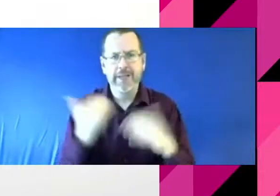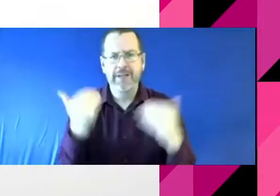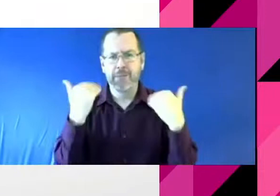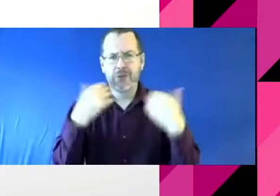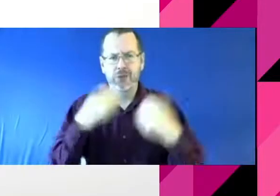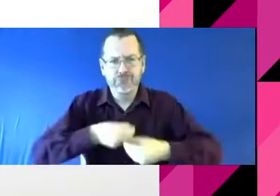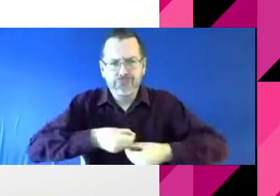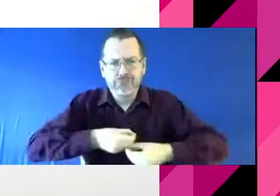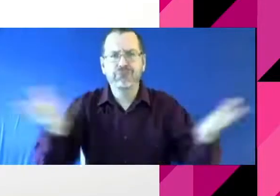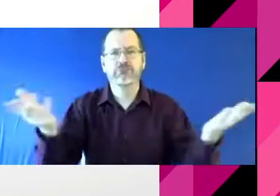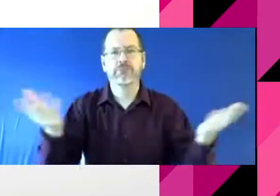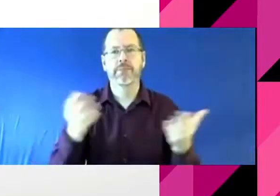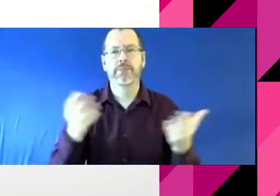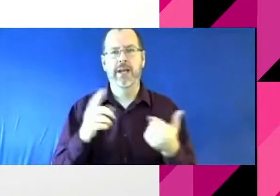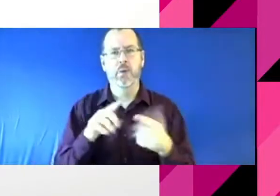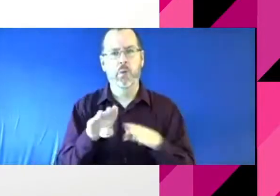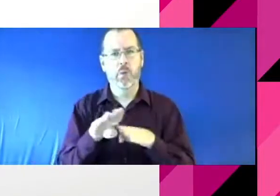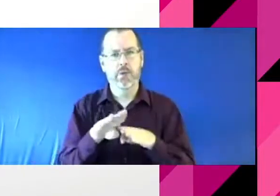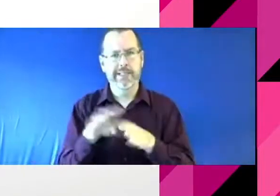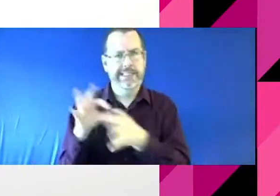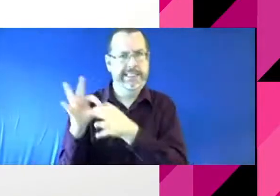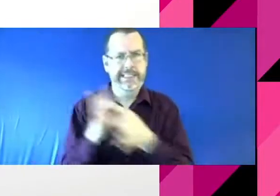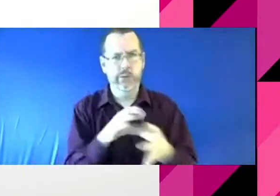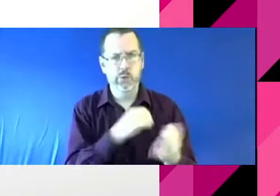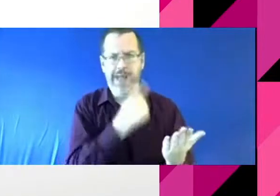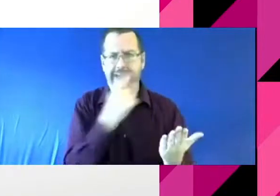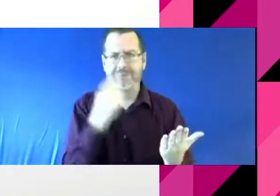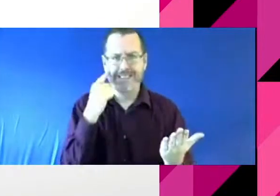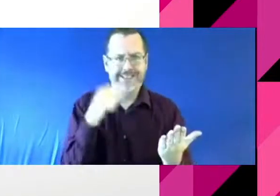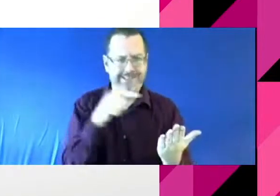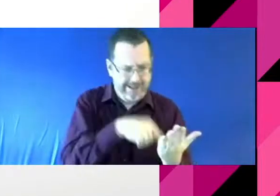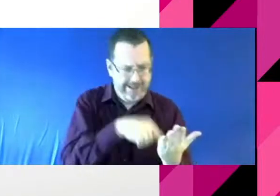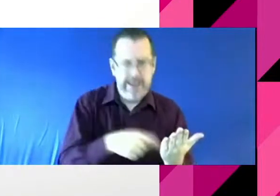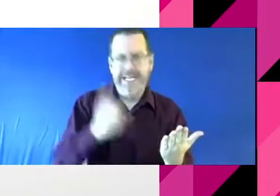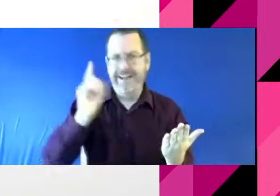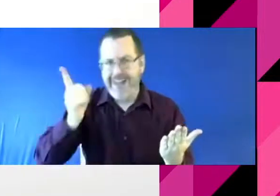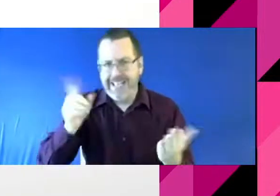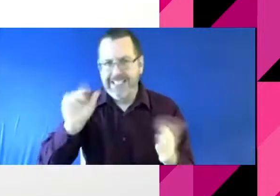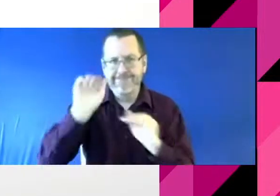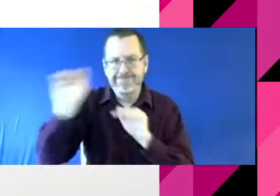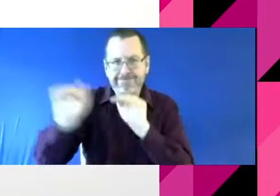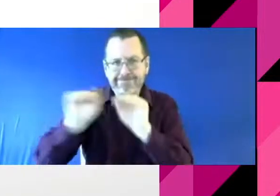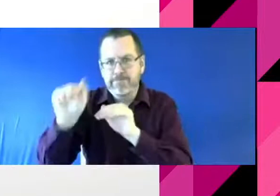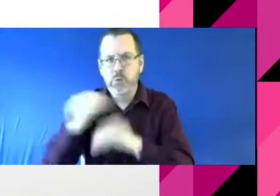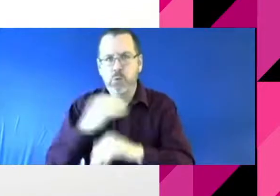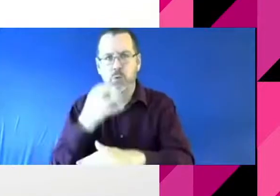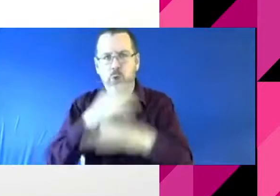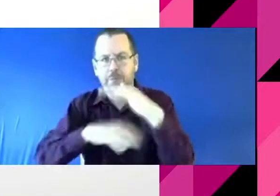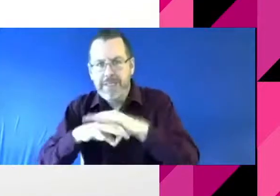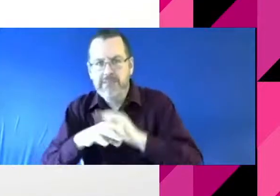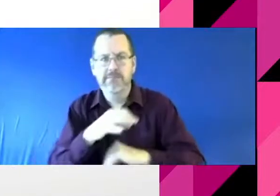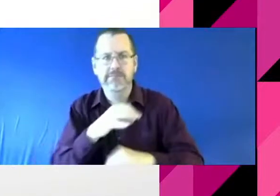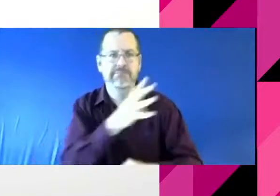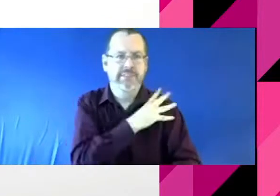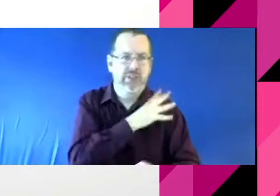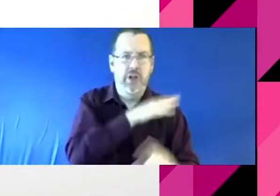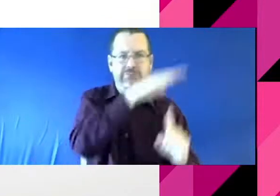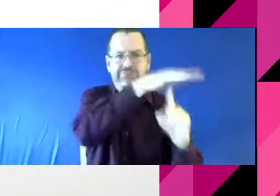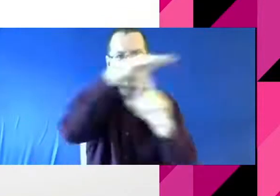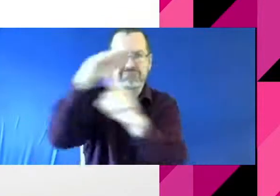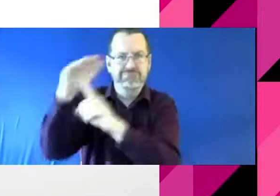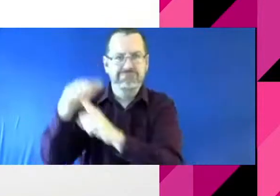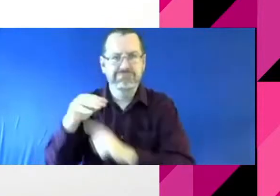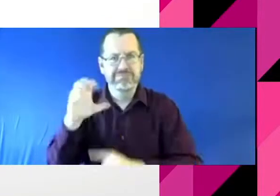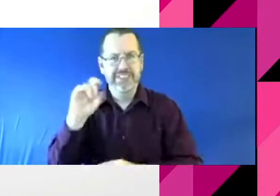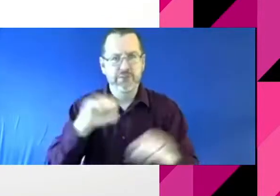and evidence-informed advice to government and officials in the public sector on disability matters